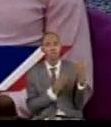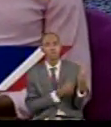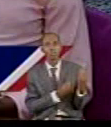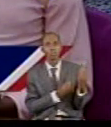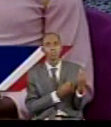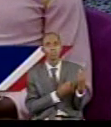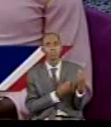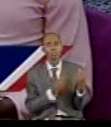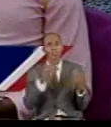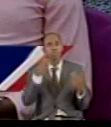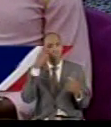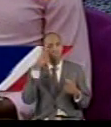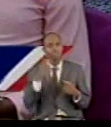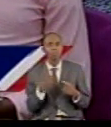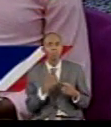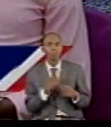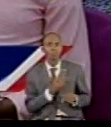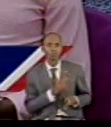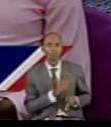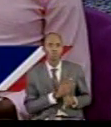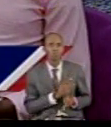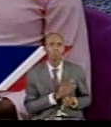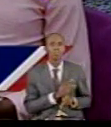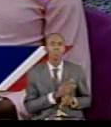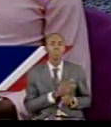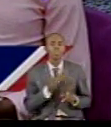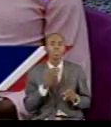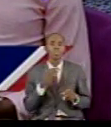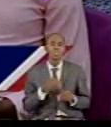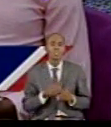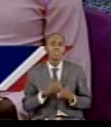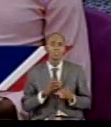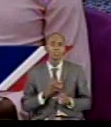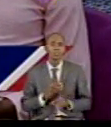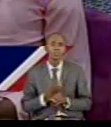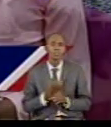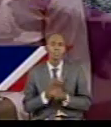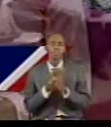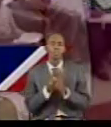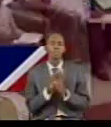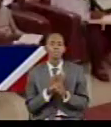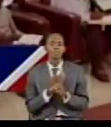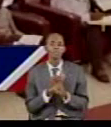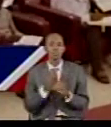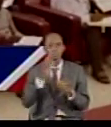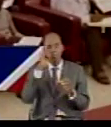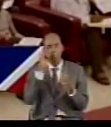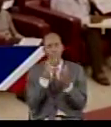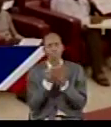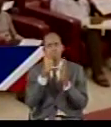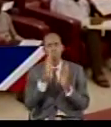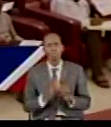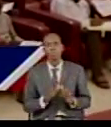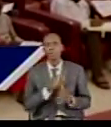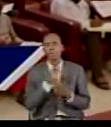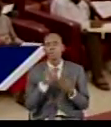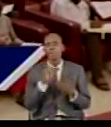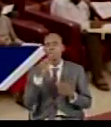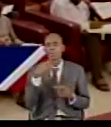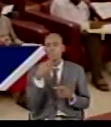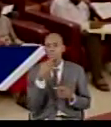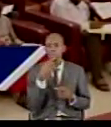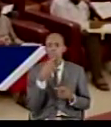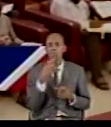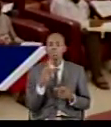for conservation in faithful believers. When it says,